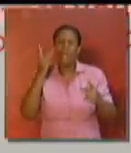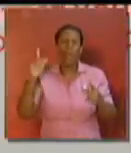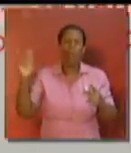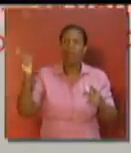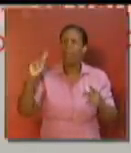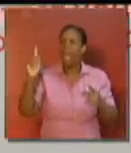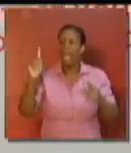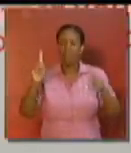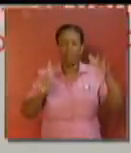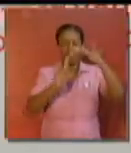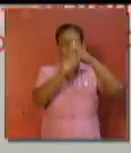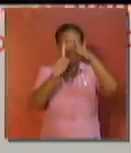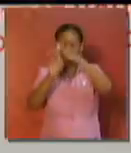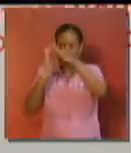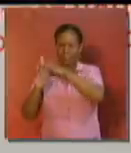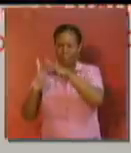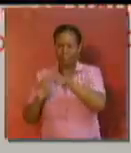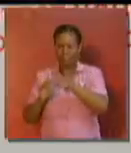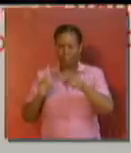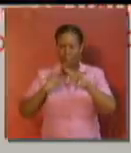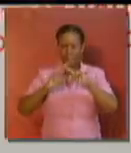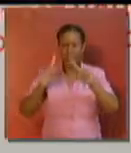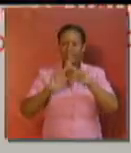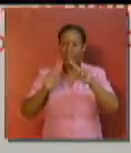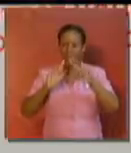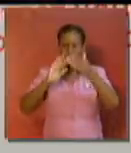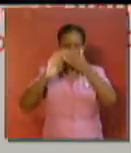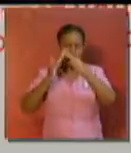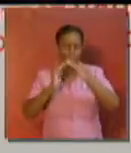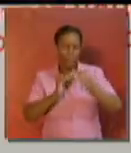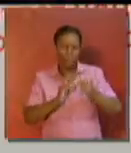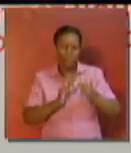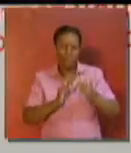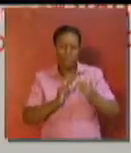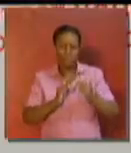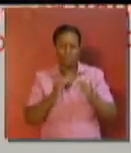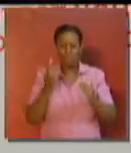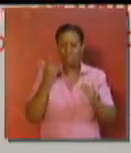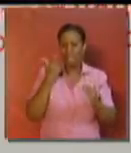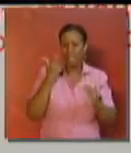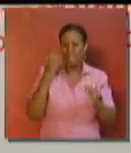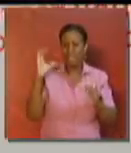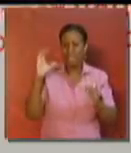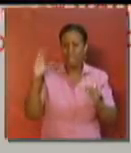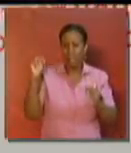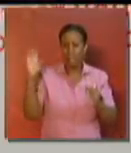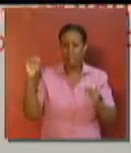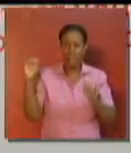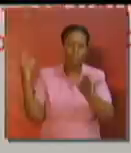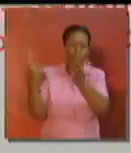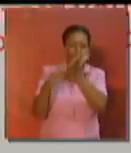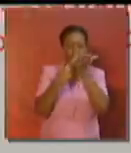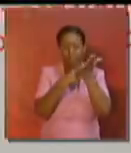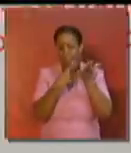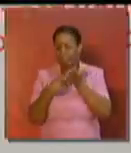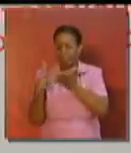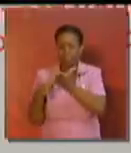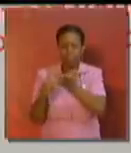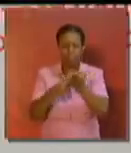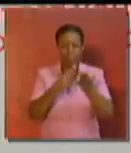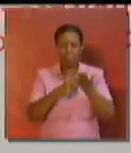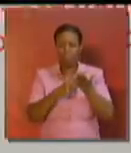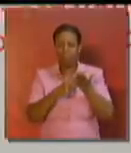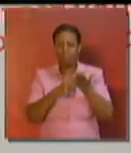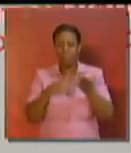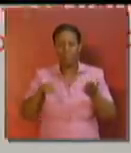We had the CMO's H come on and speak about that clustering that we tend to find within families. And that